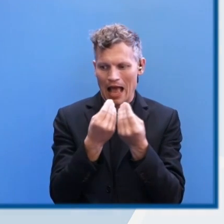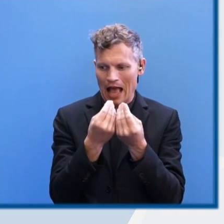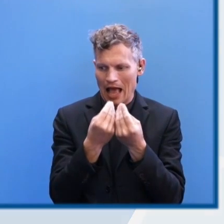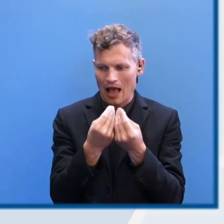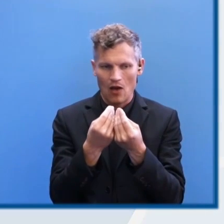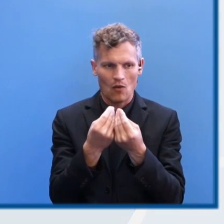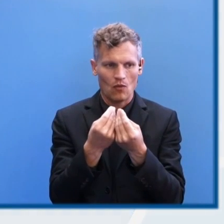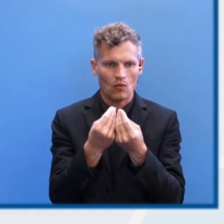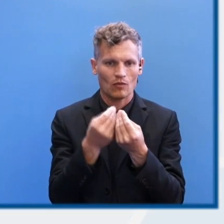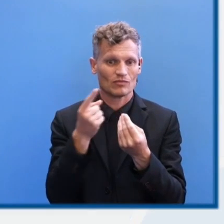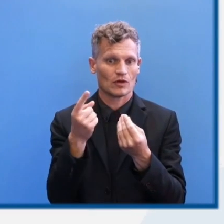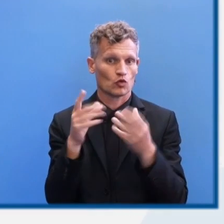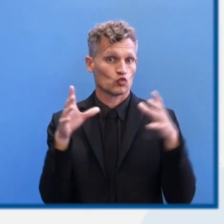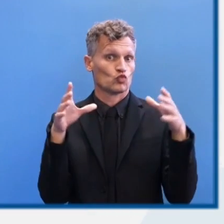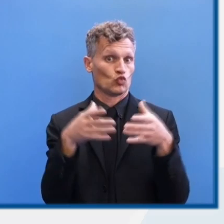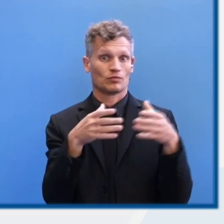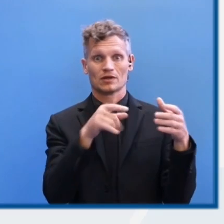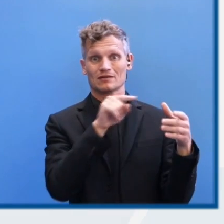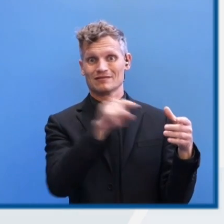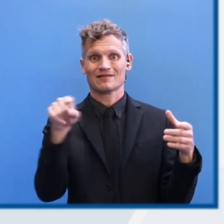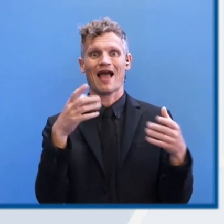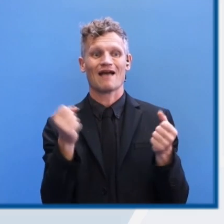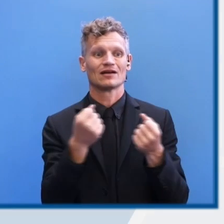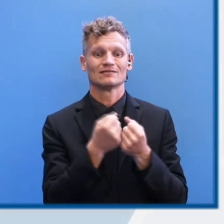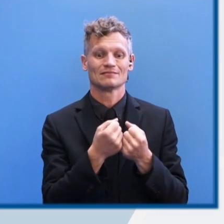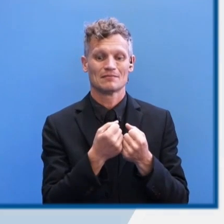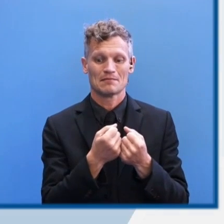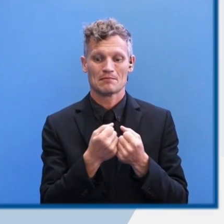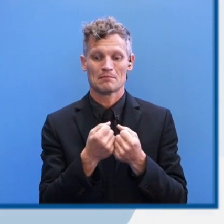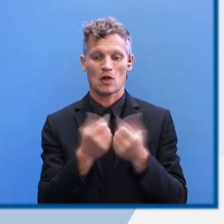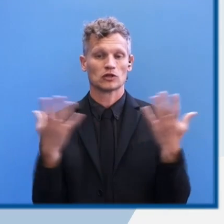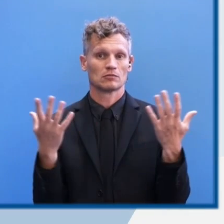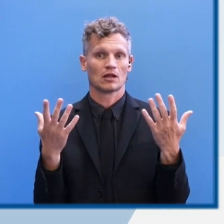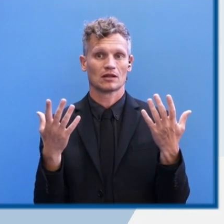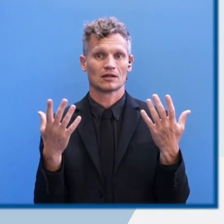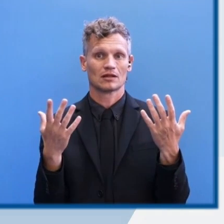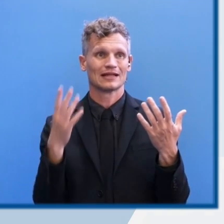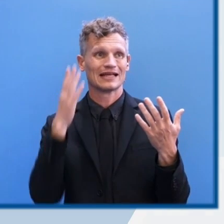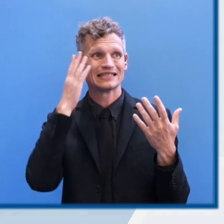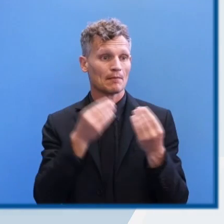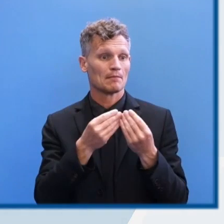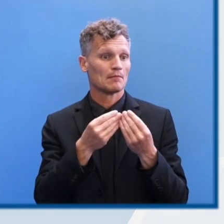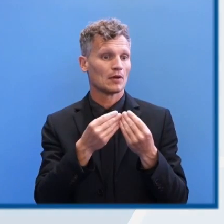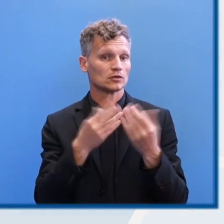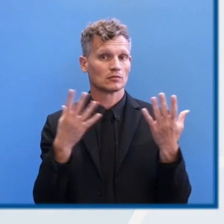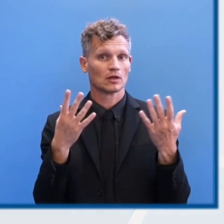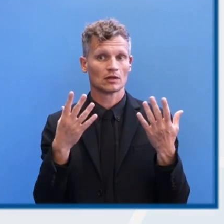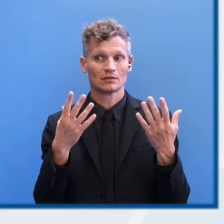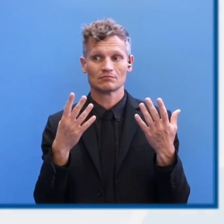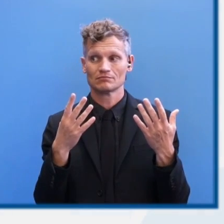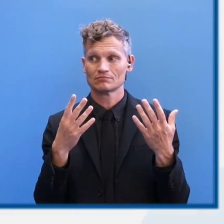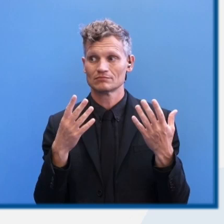are experiencing multiple denial of rights and are experiencing multiple hazards and